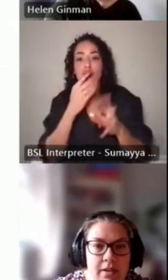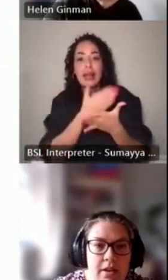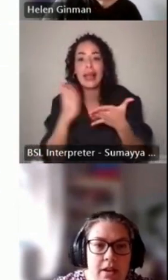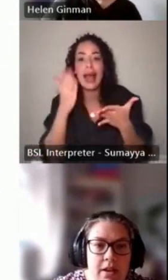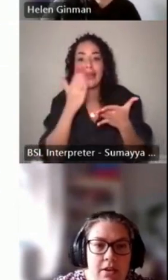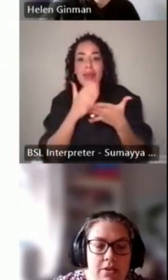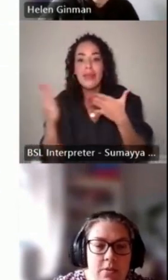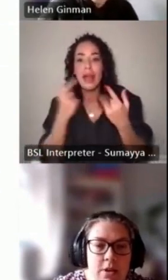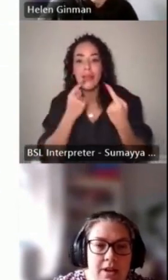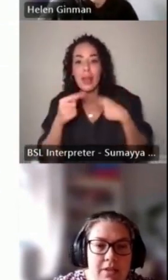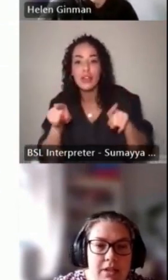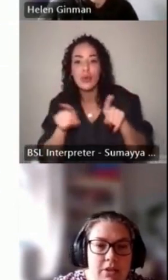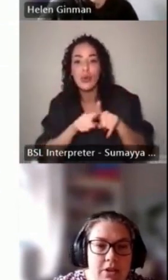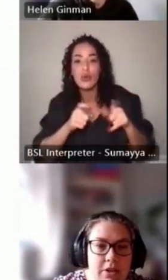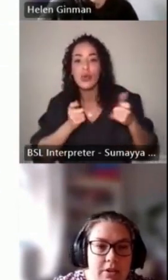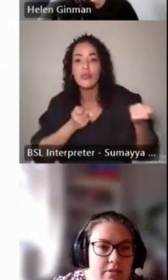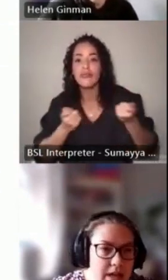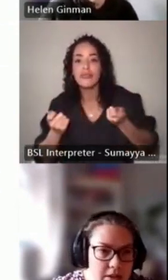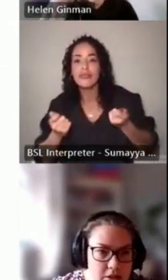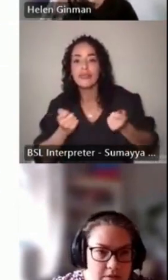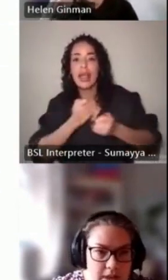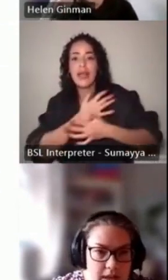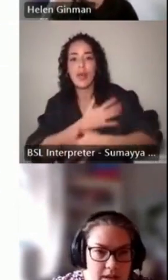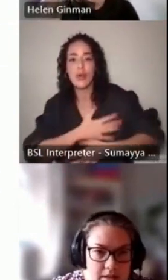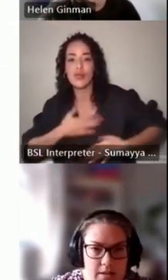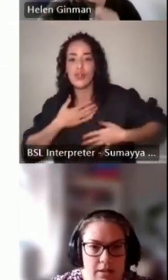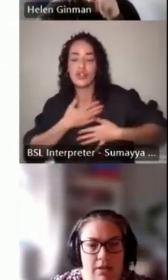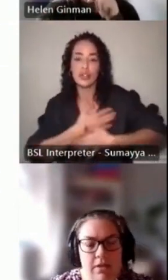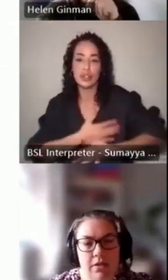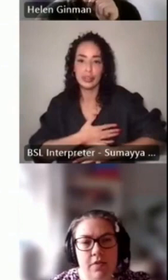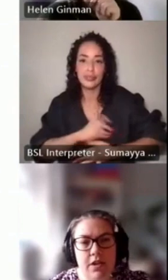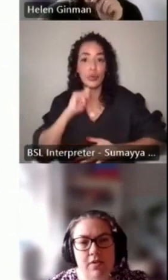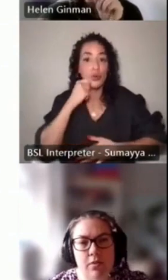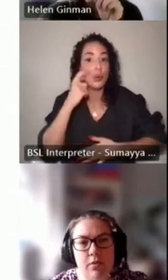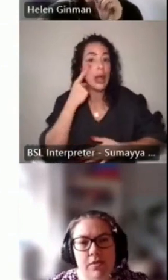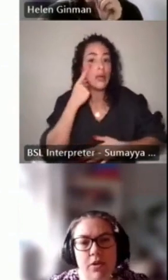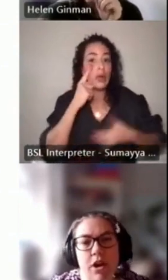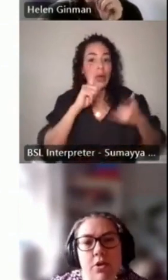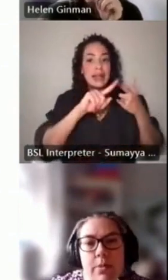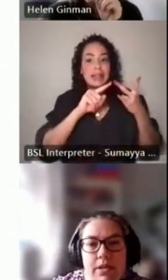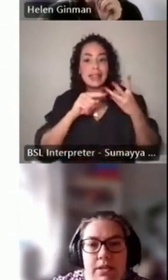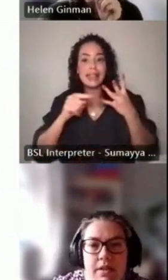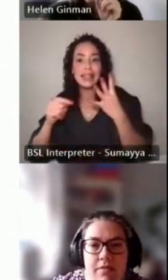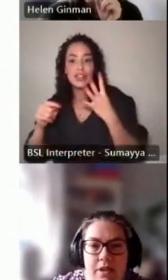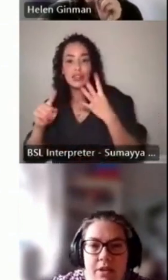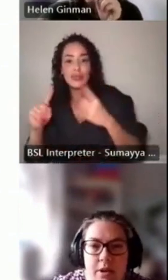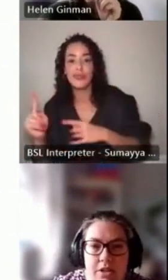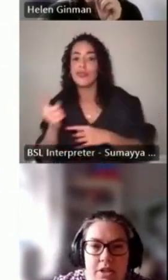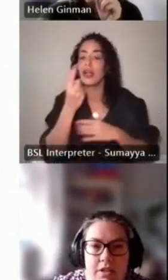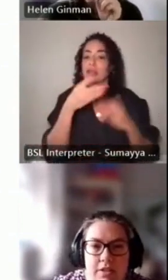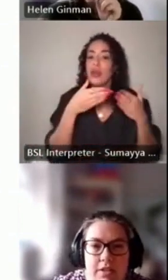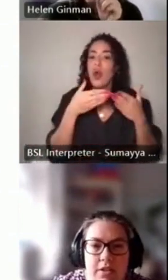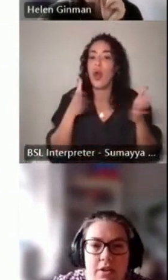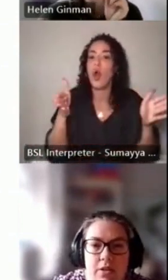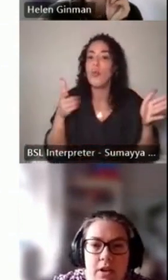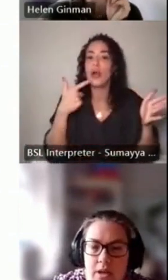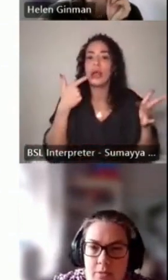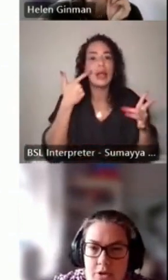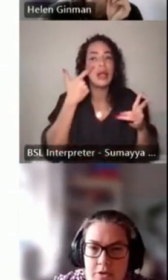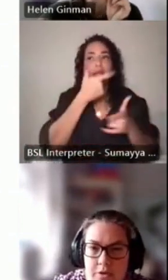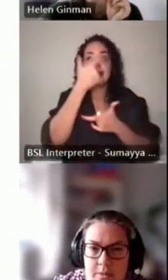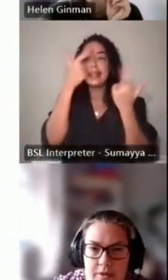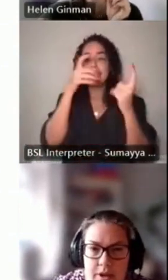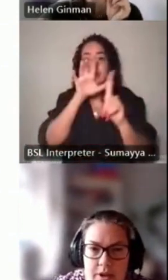emotions. So we're going to have a little look at each of these. So first of all, we've got open discovery questions. So